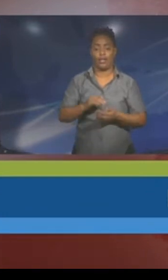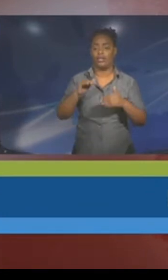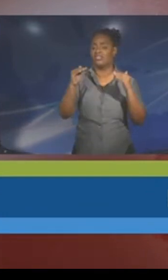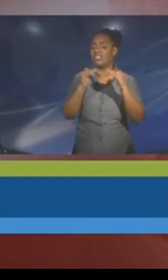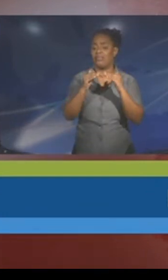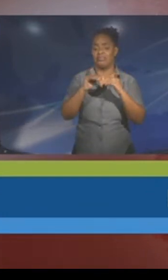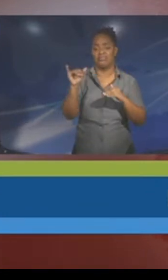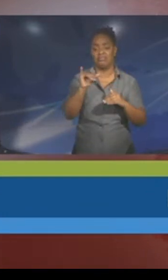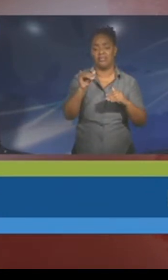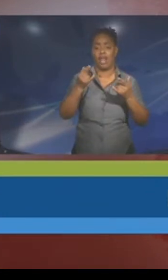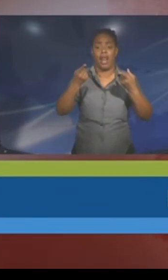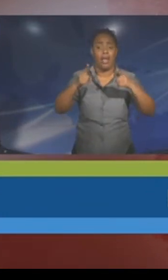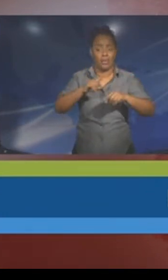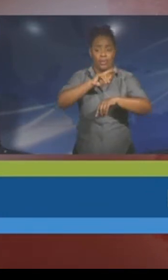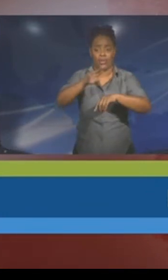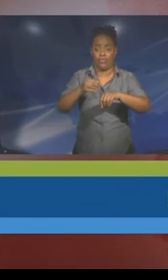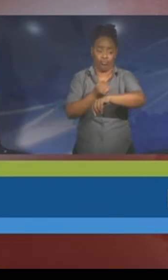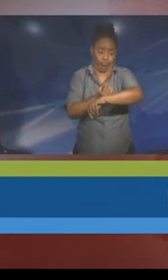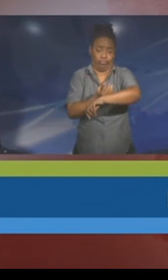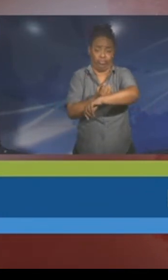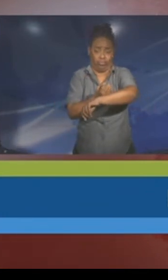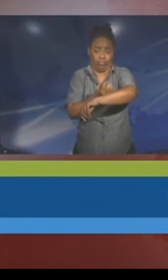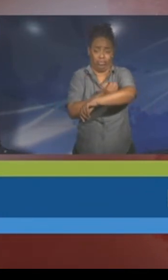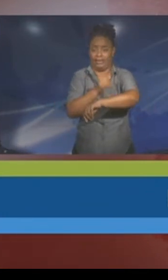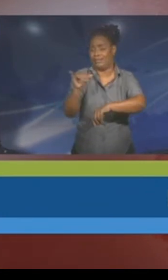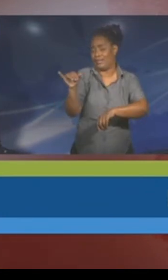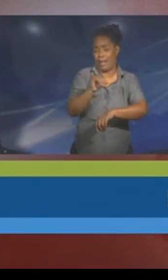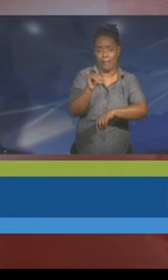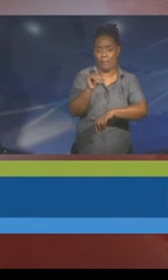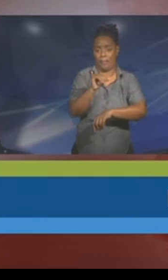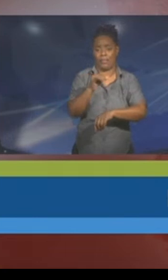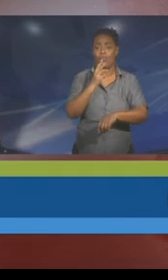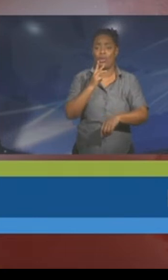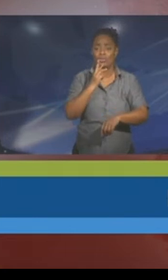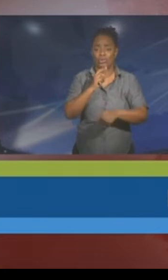development, and I say that because there's a variation in this present outbreak, which I'll show